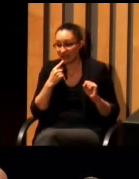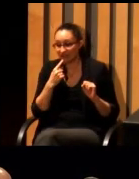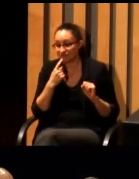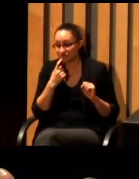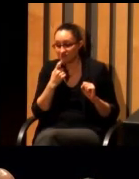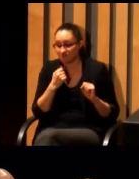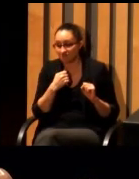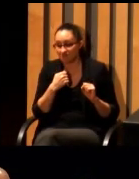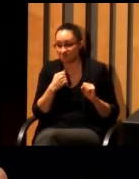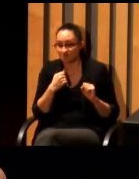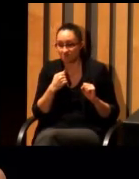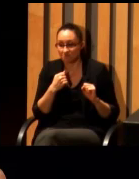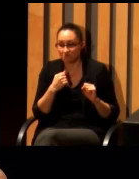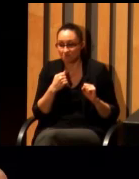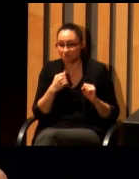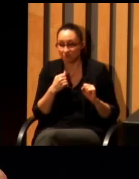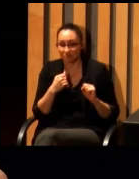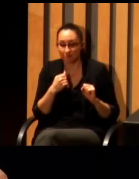that